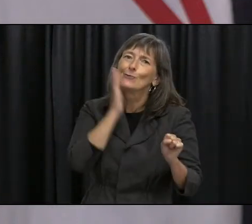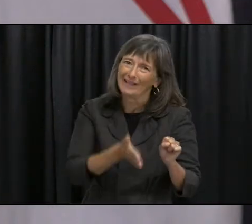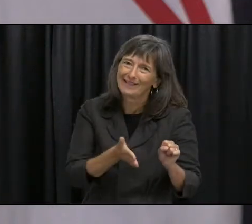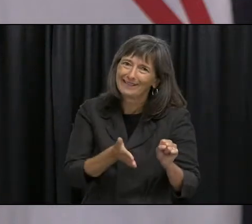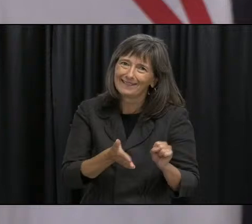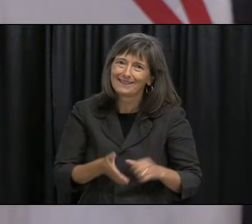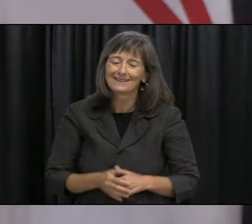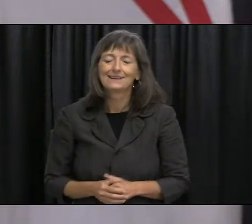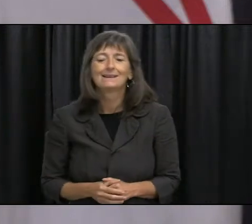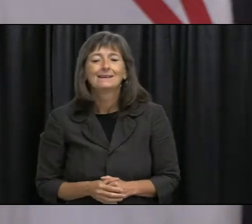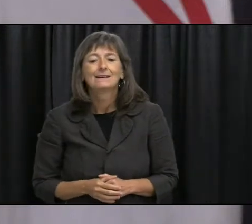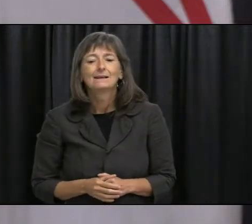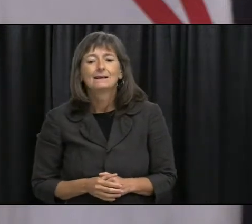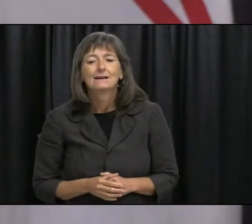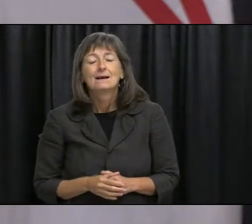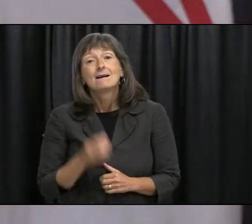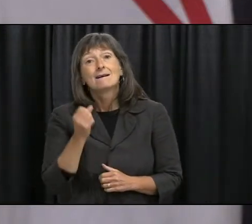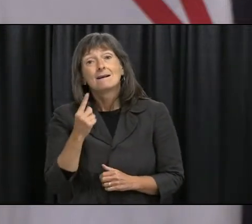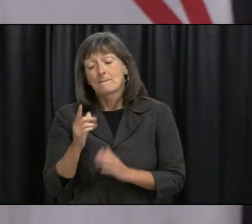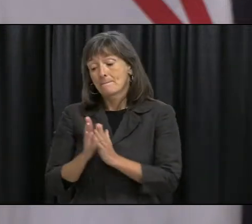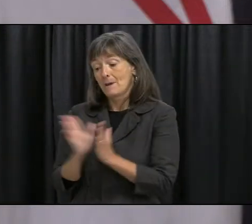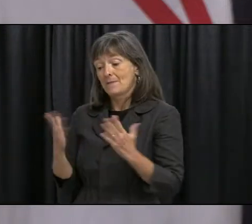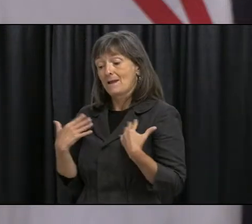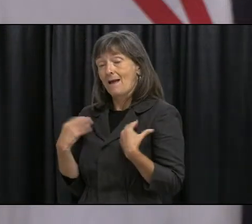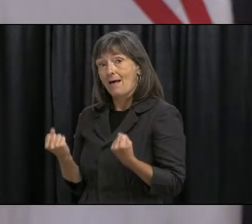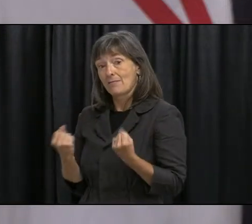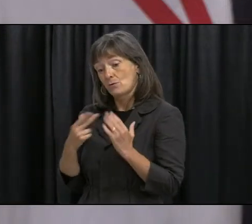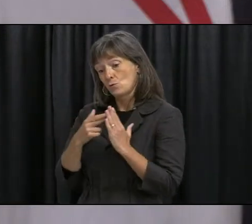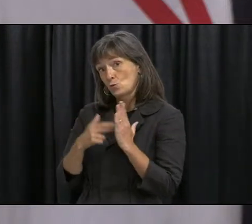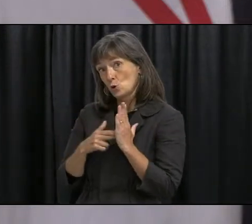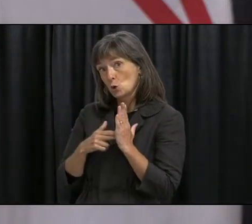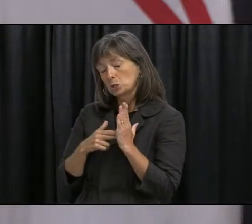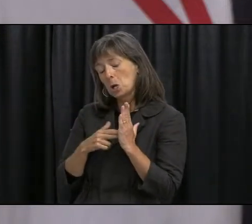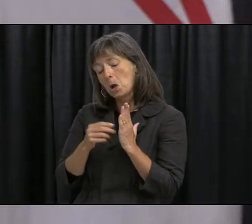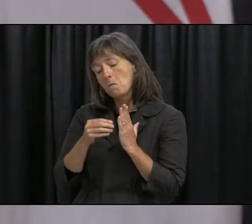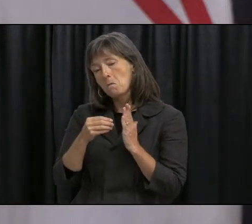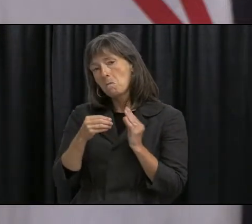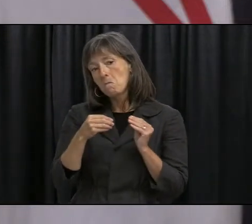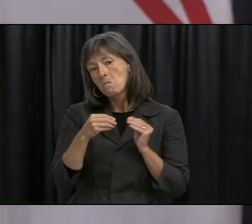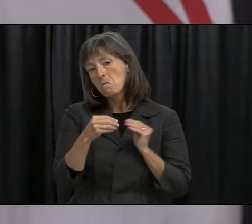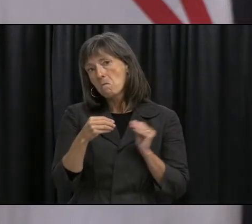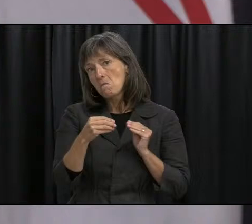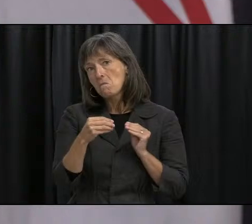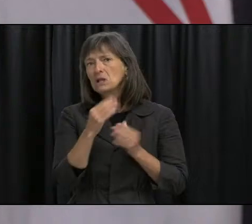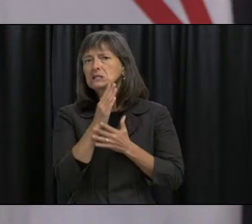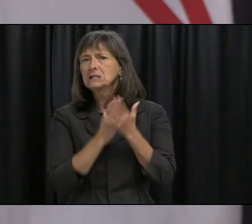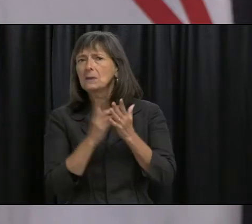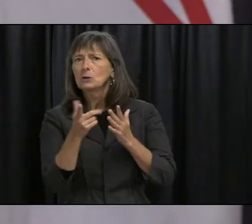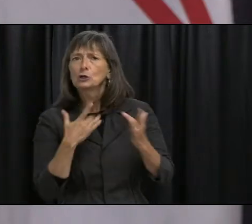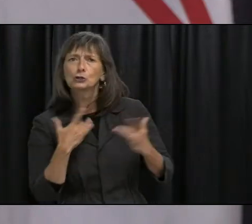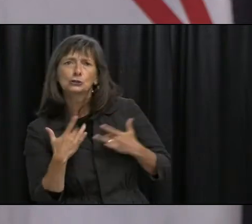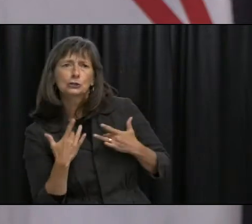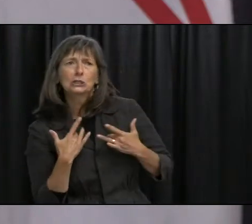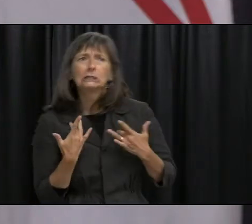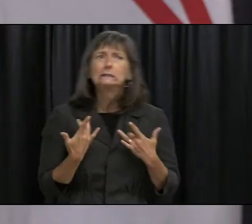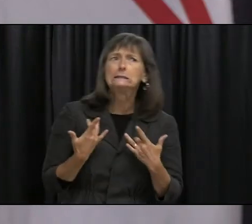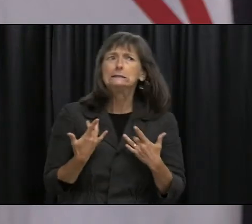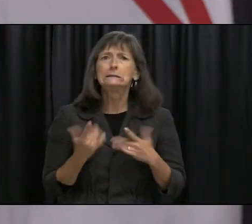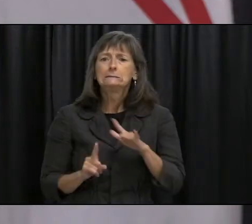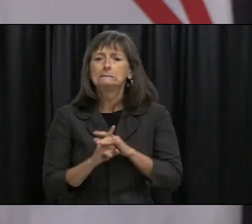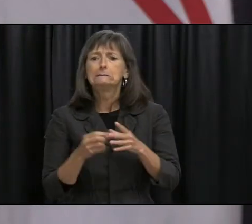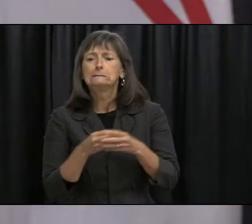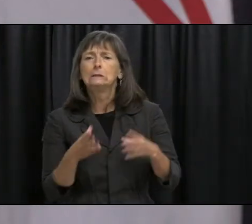can be expected, anytime public health orders are relaxed, people may feel apprehension and concern about potential outbreaks.